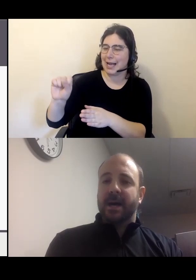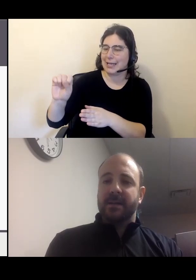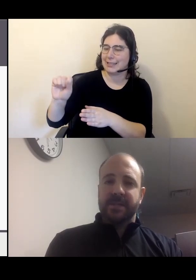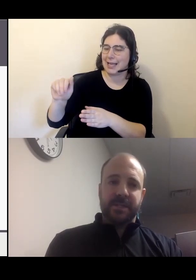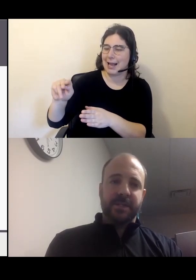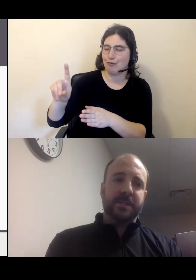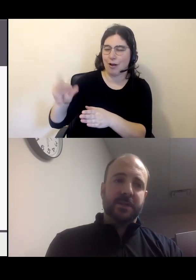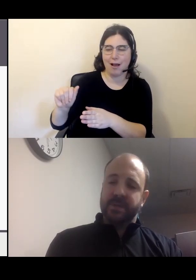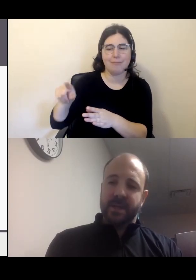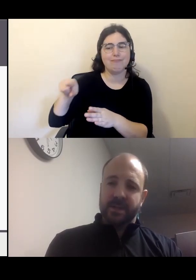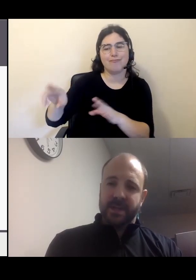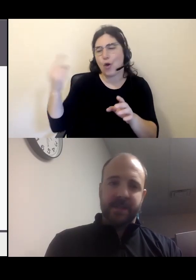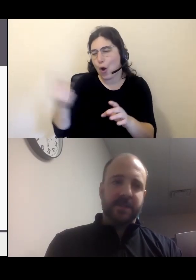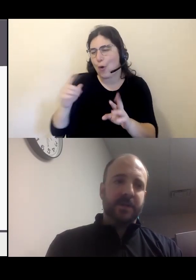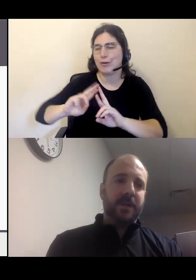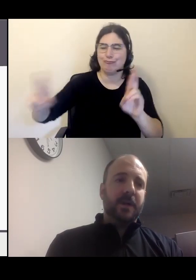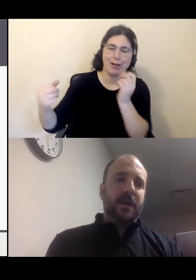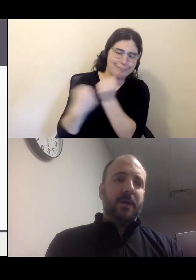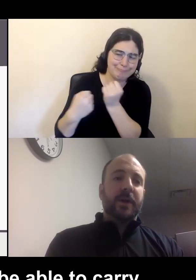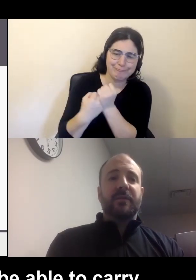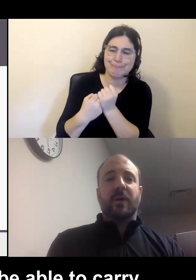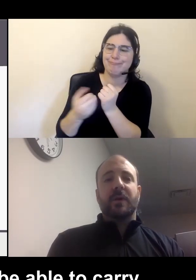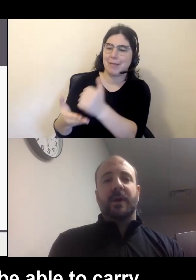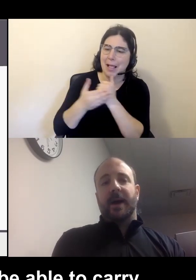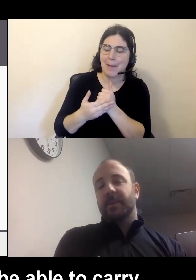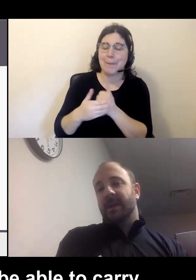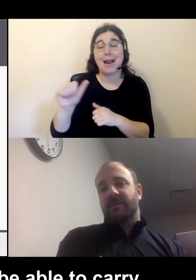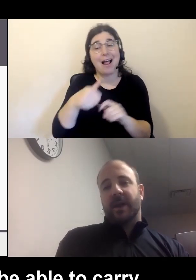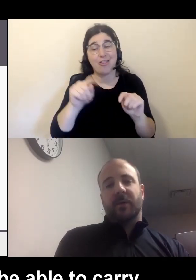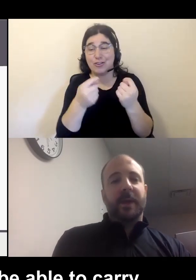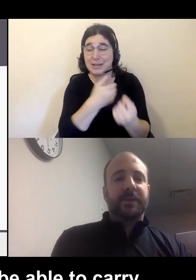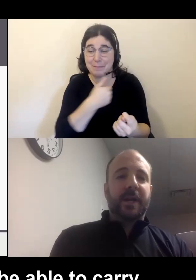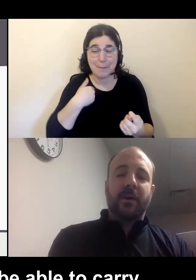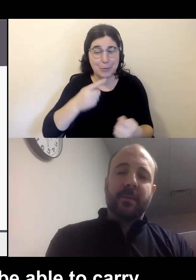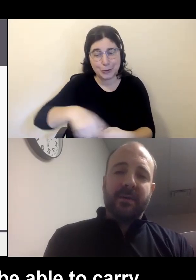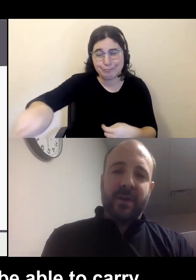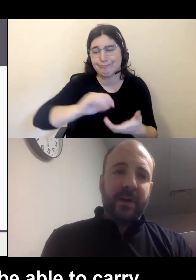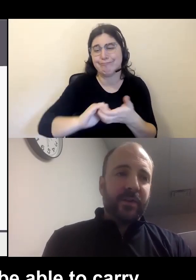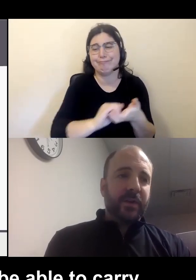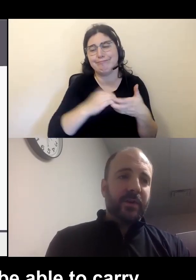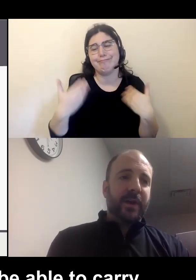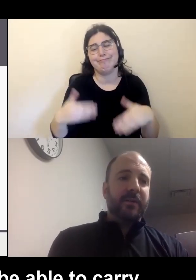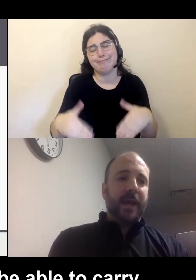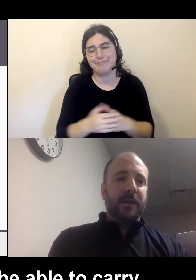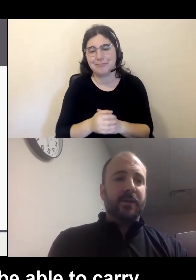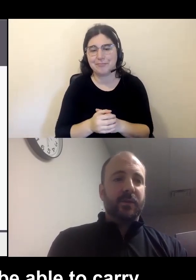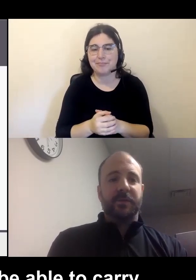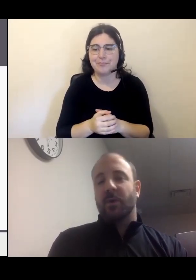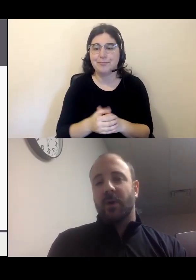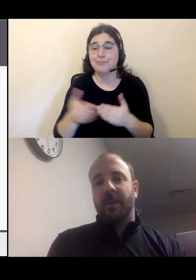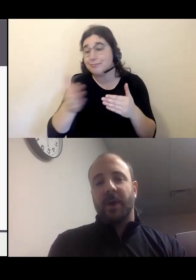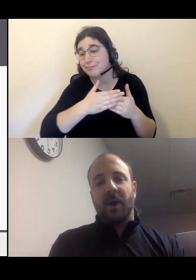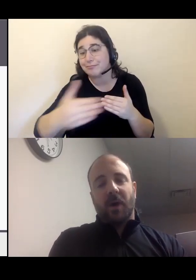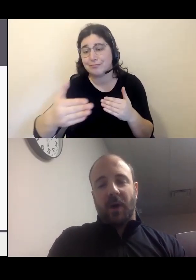any kind of assistance in completing the tasks. Looking forward, I believe that I will be able to carry my various skills that I have gained through